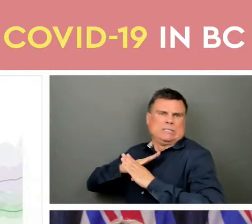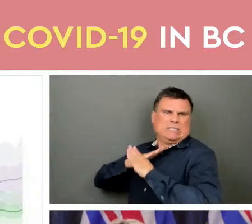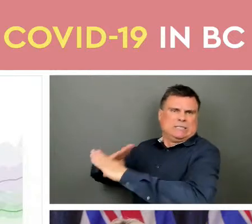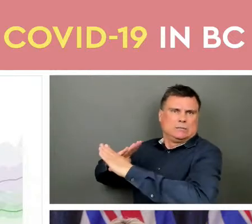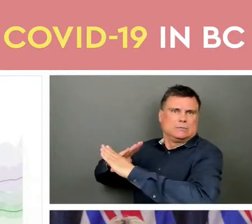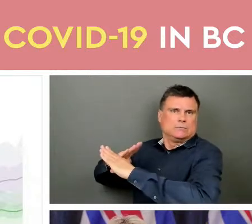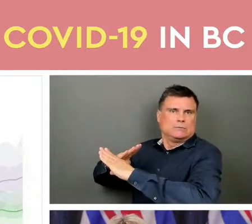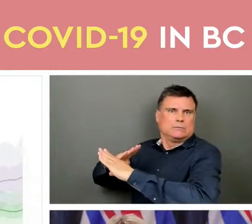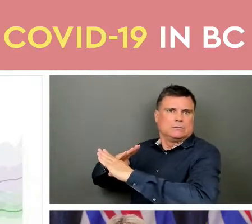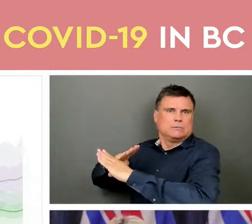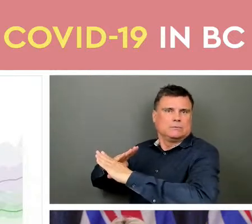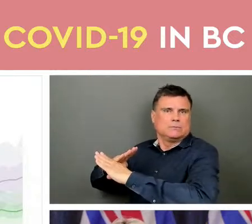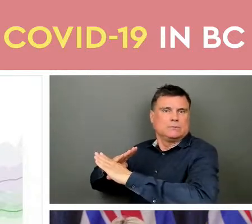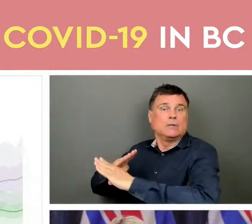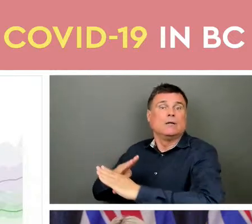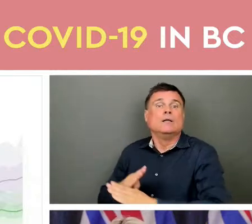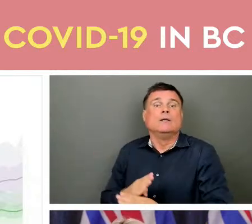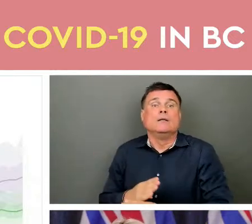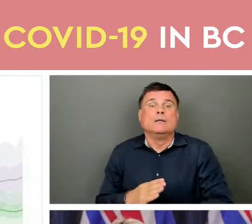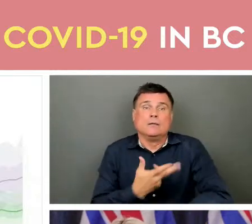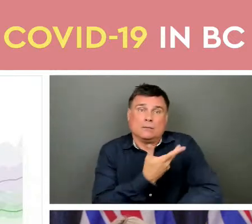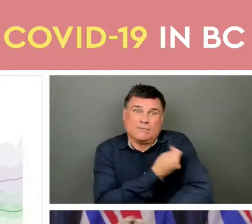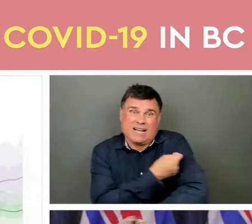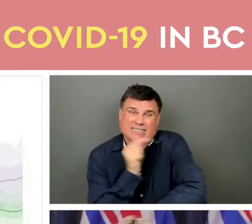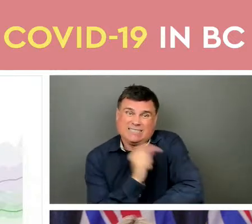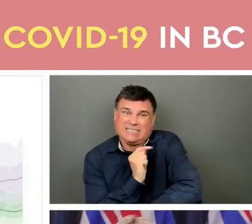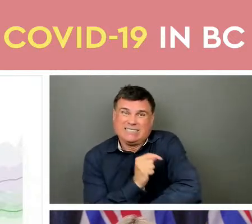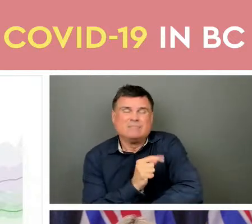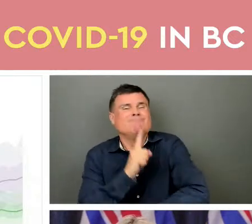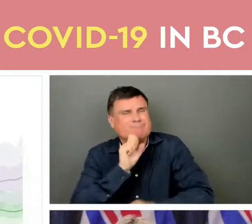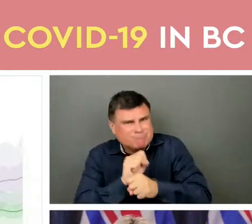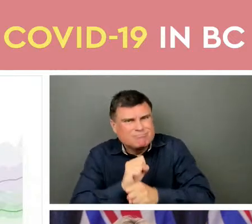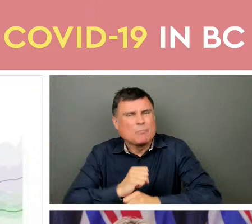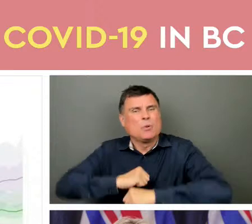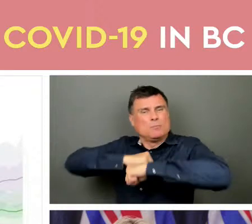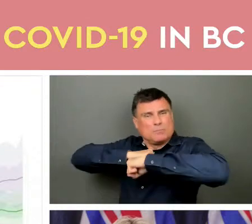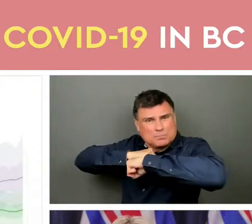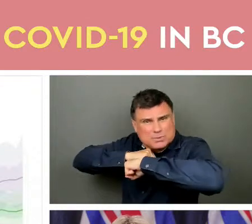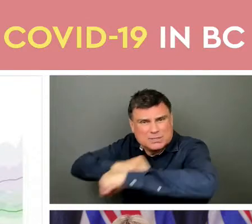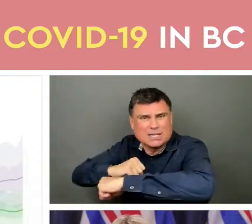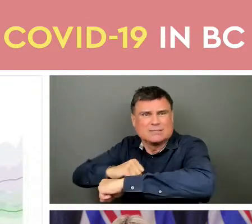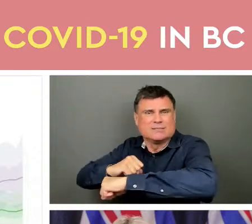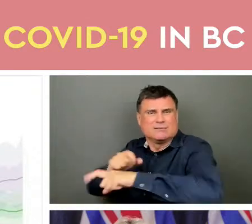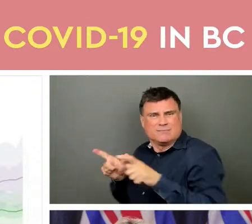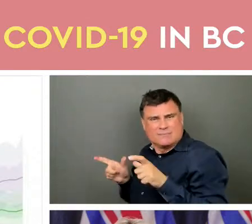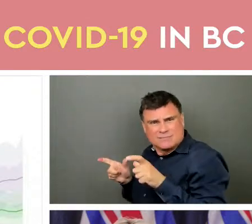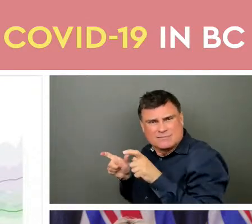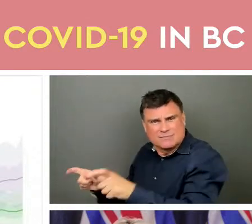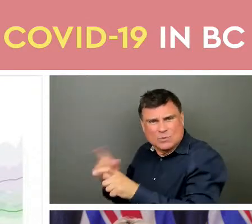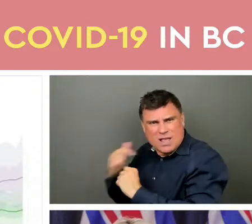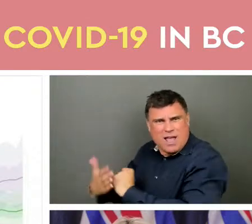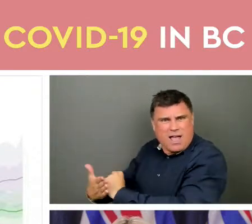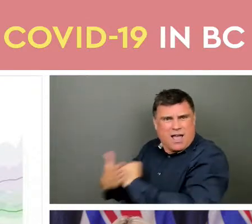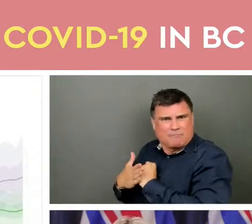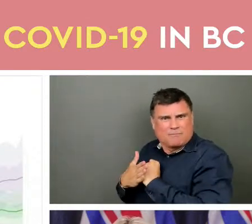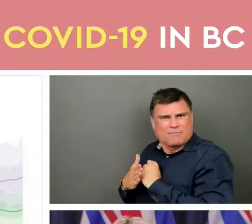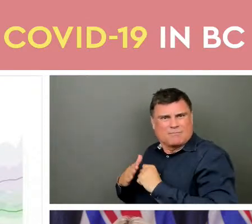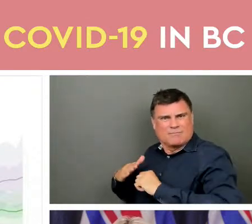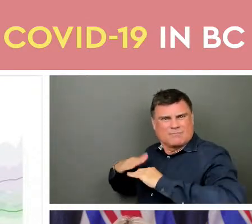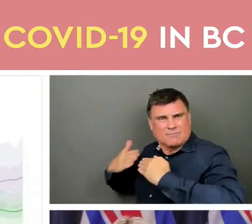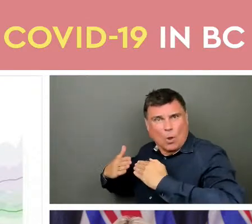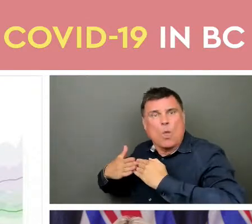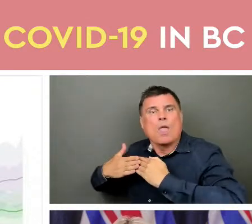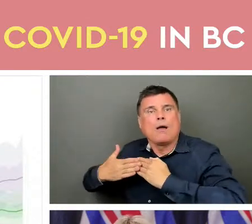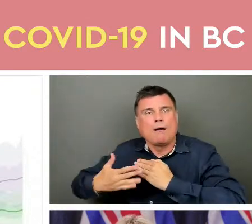is protection, and the protection is lasting even in people who are older after two doses.